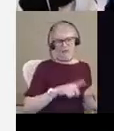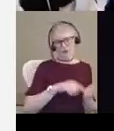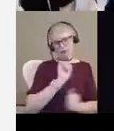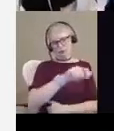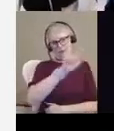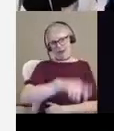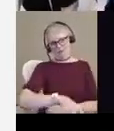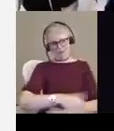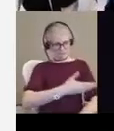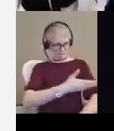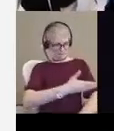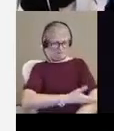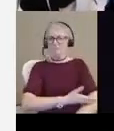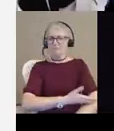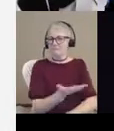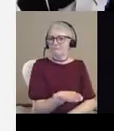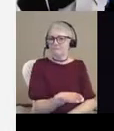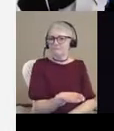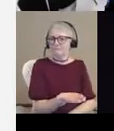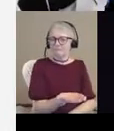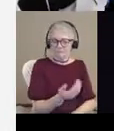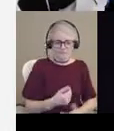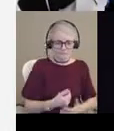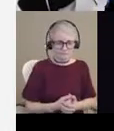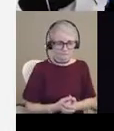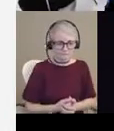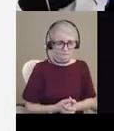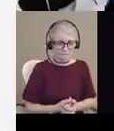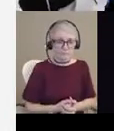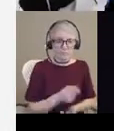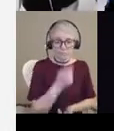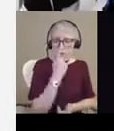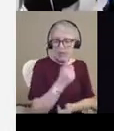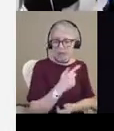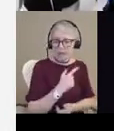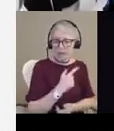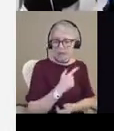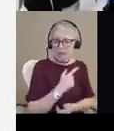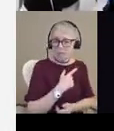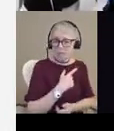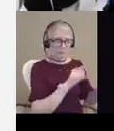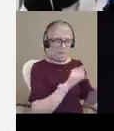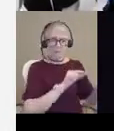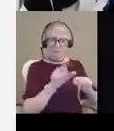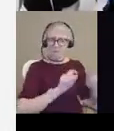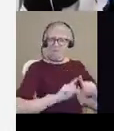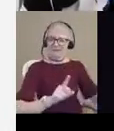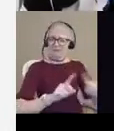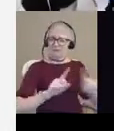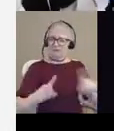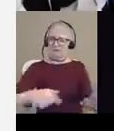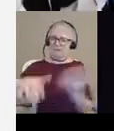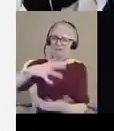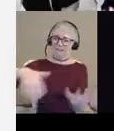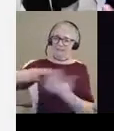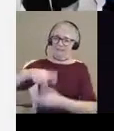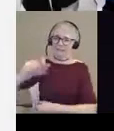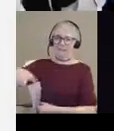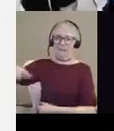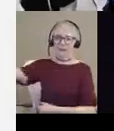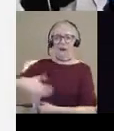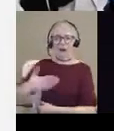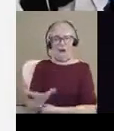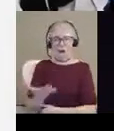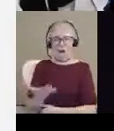limb deficiency, and they are characters that have quite recently been introduced into the character range. So